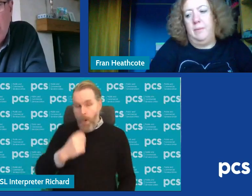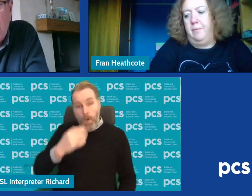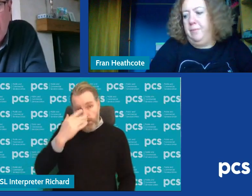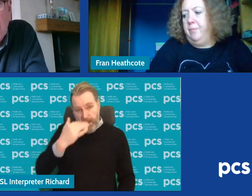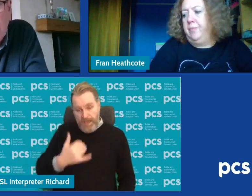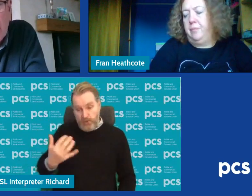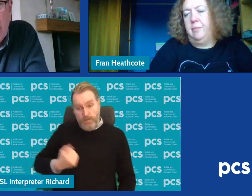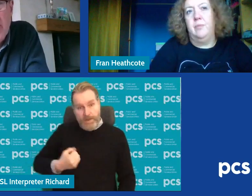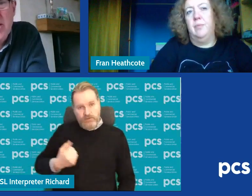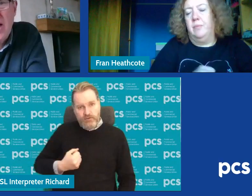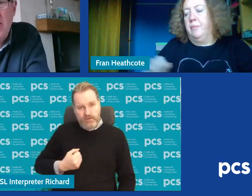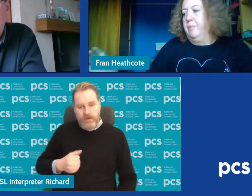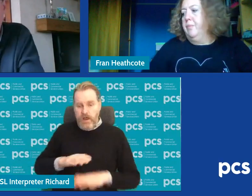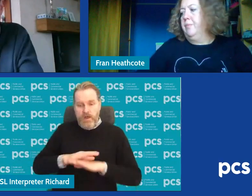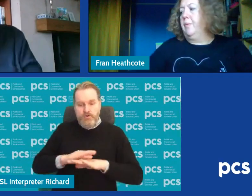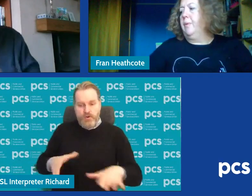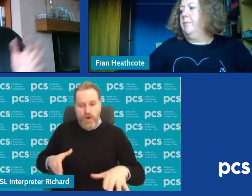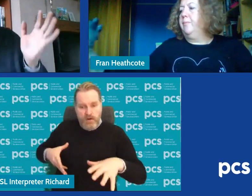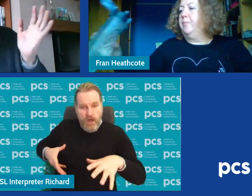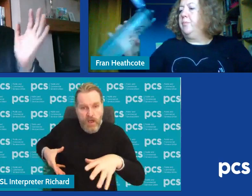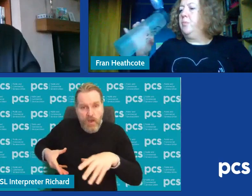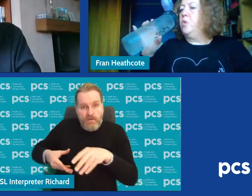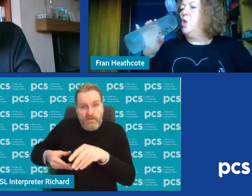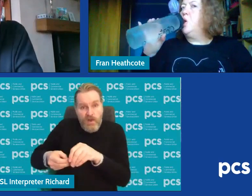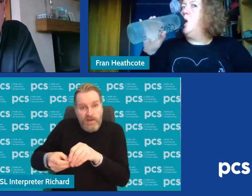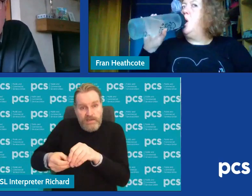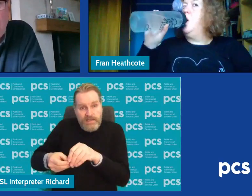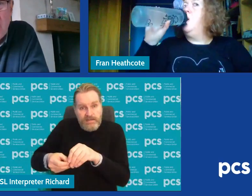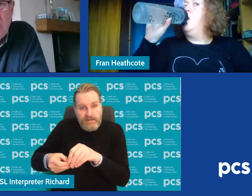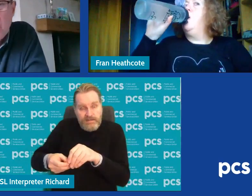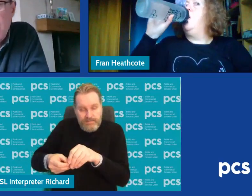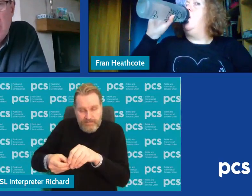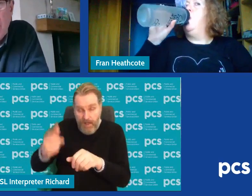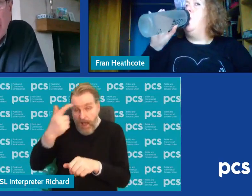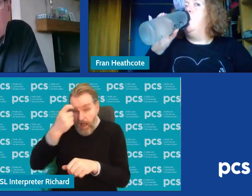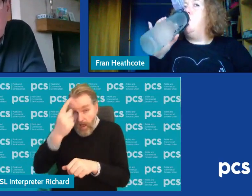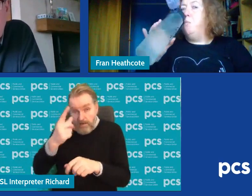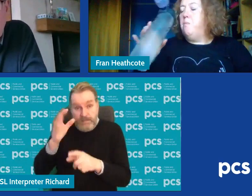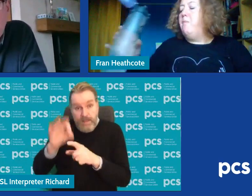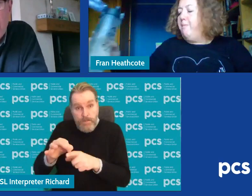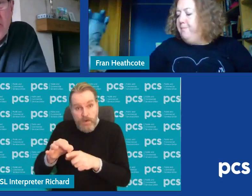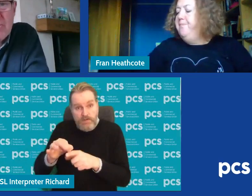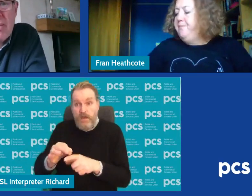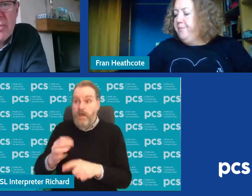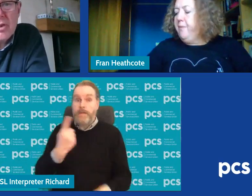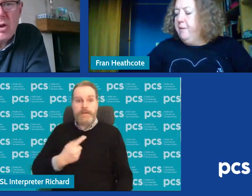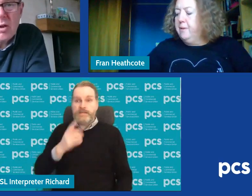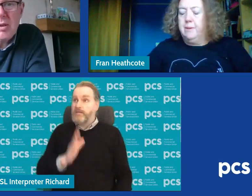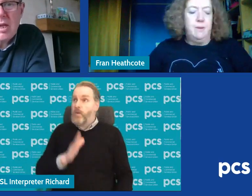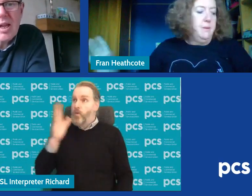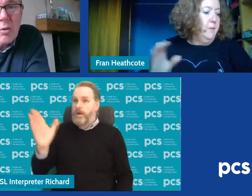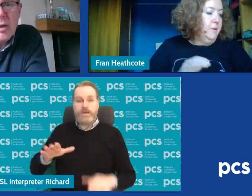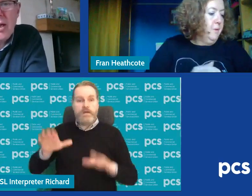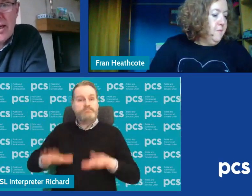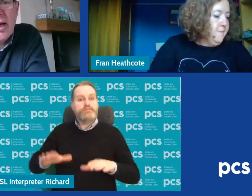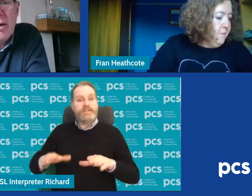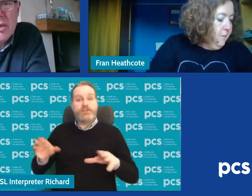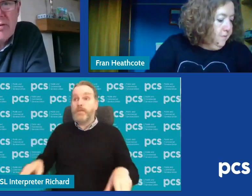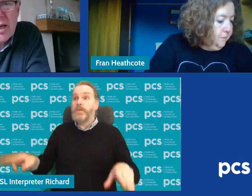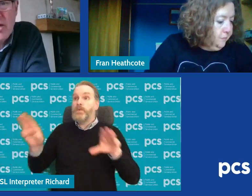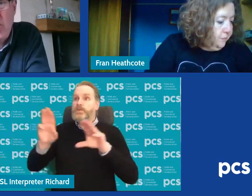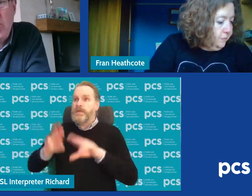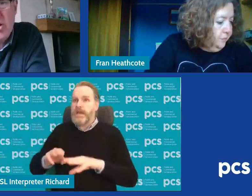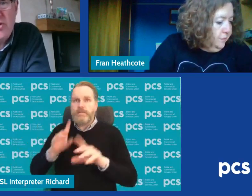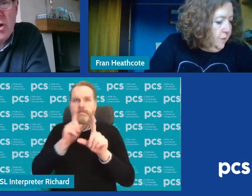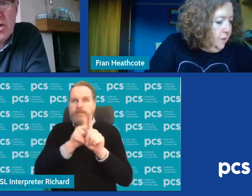with non-consolidated pay rise. And, I went to the British Museum picket line, and one of the things members told us loud and clear was,